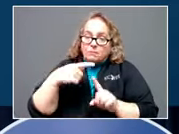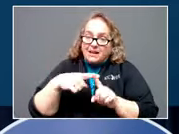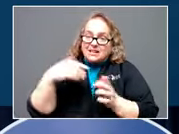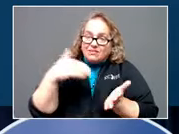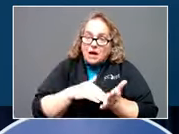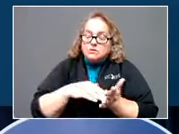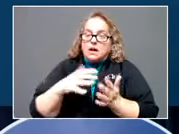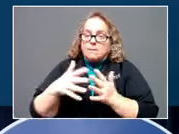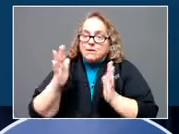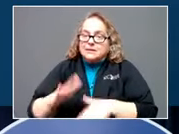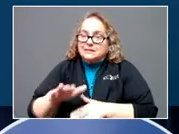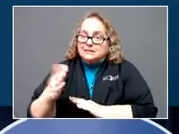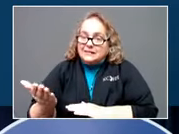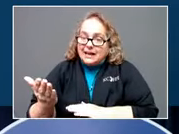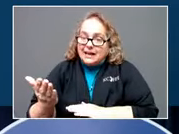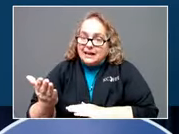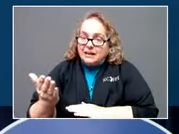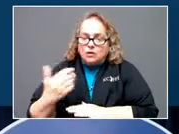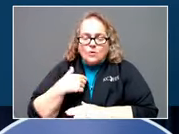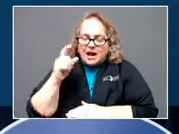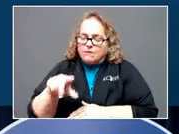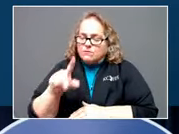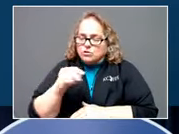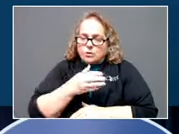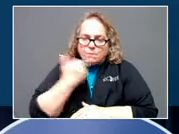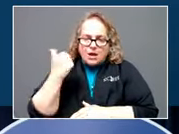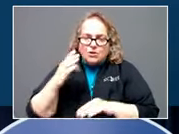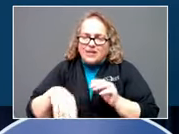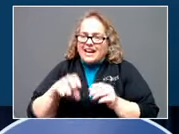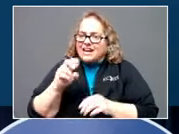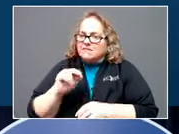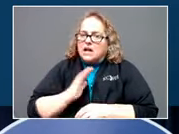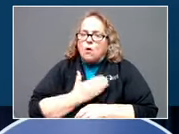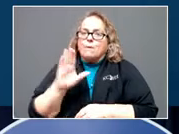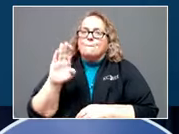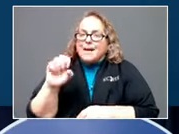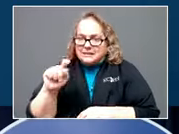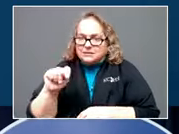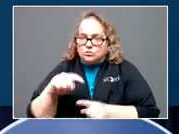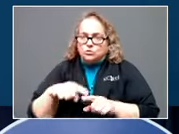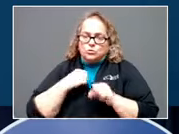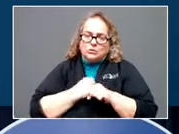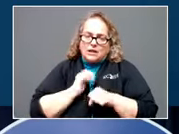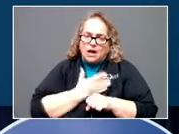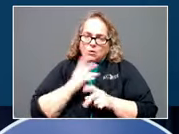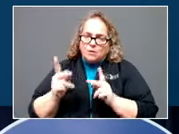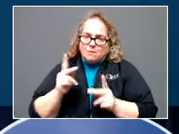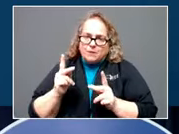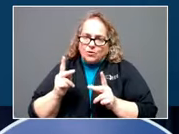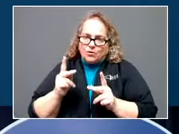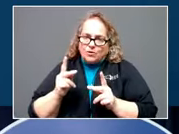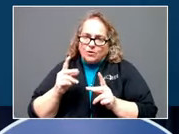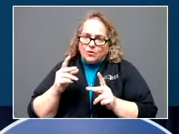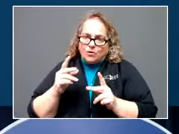means we got to do even better than the best ever if we want to protect our people better than we have ever seen. So if we